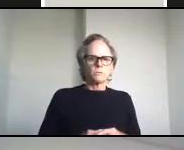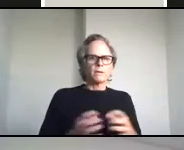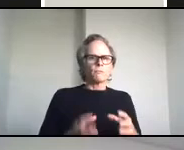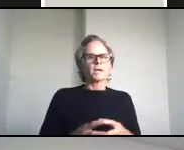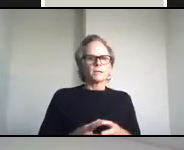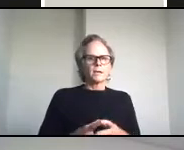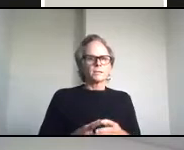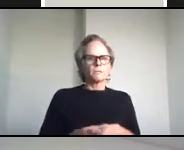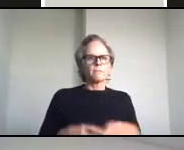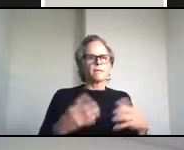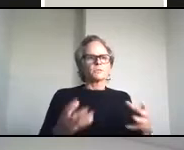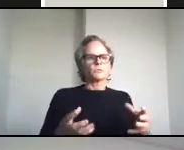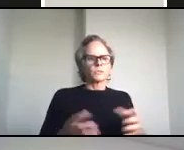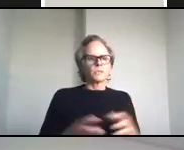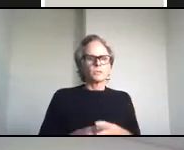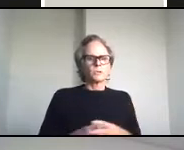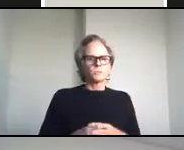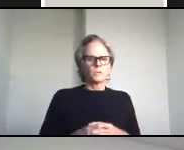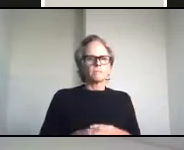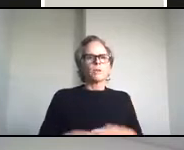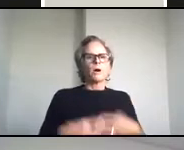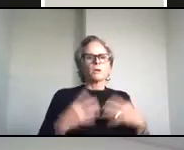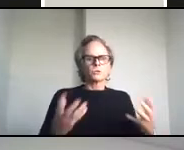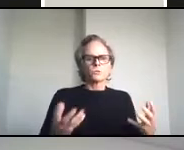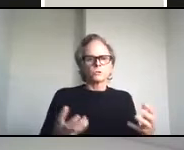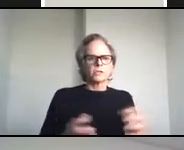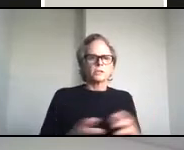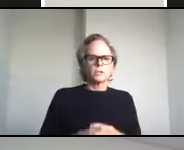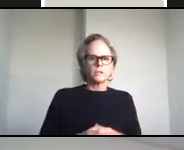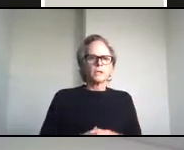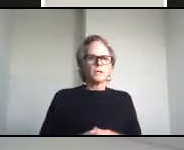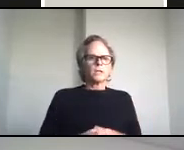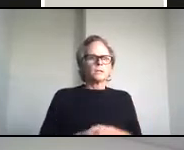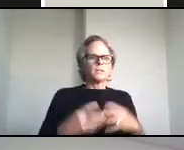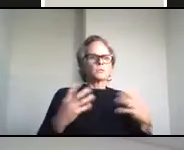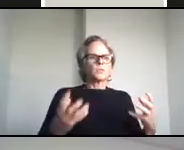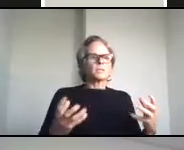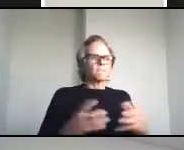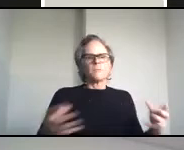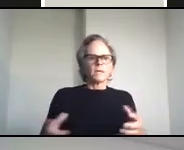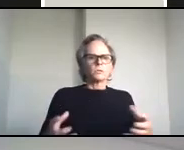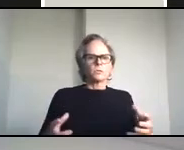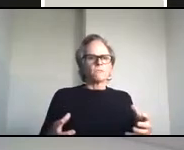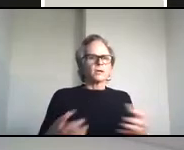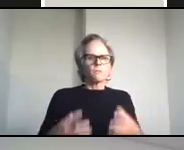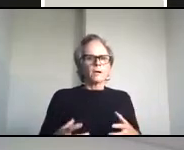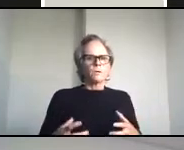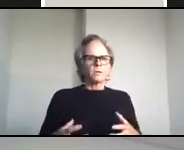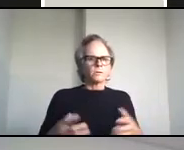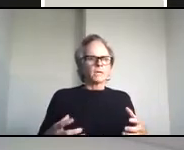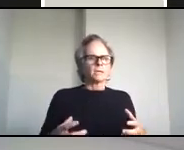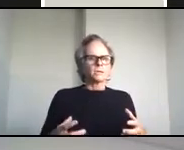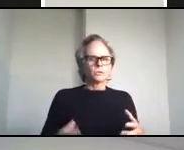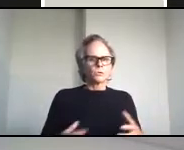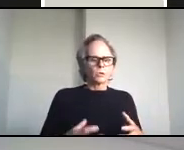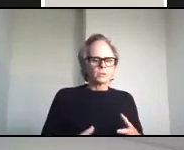language that we may recognize, that we may have associations with, belongs to a tradition. These are things that filmmakers know very well when